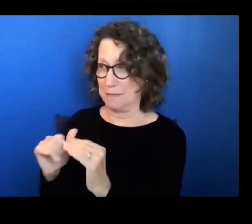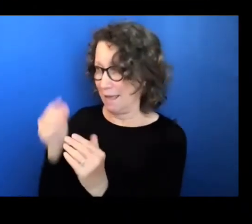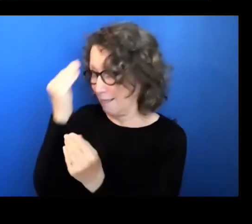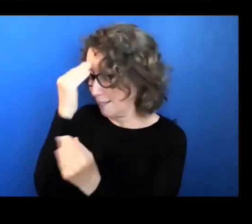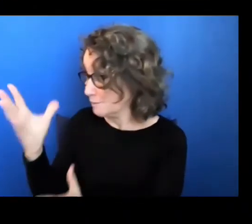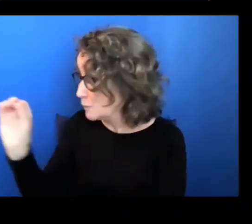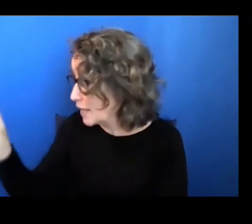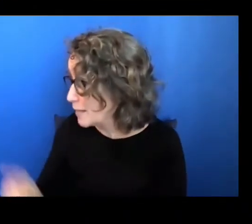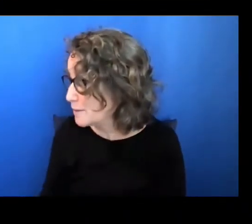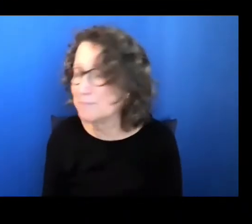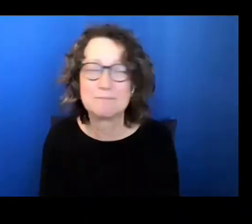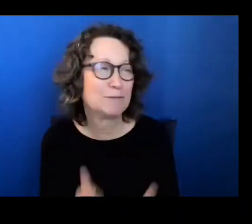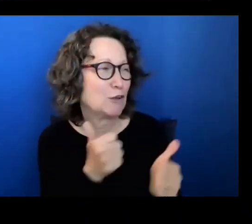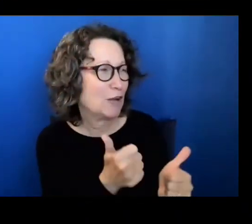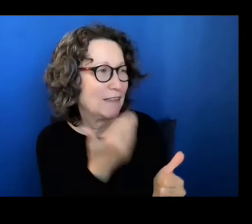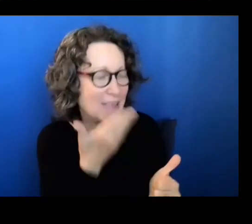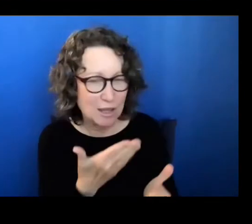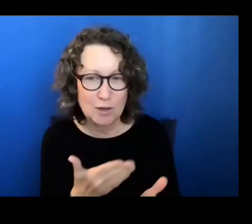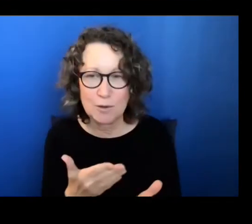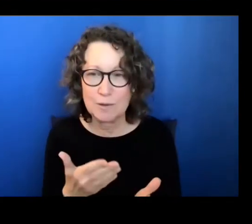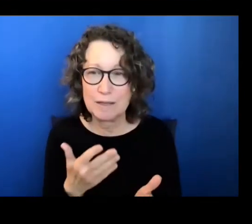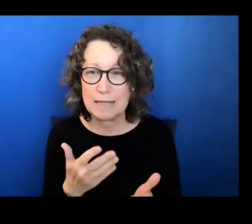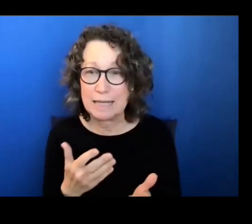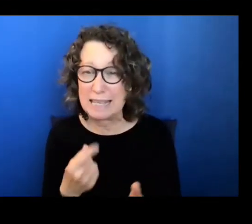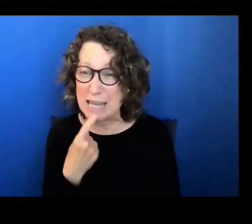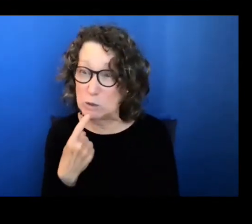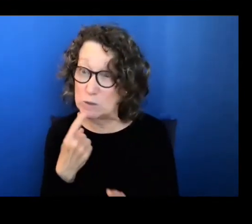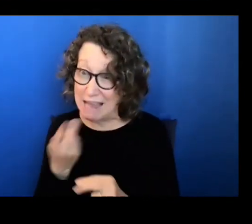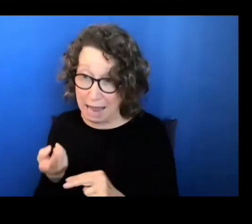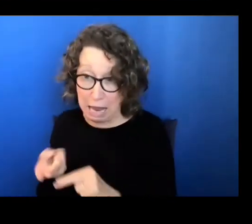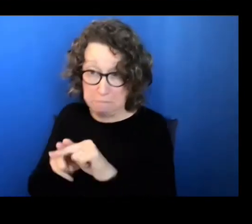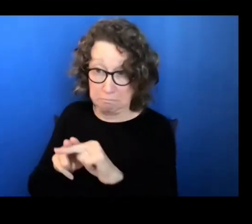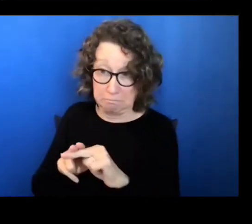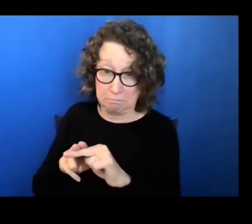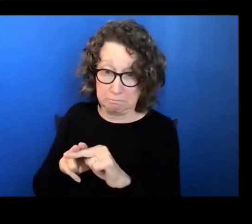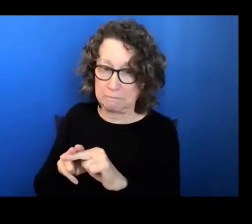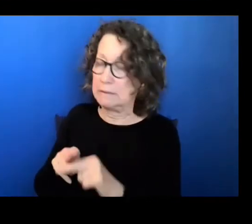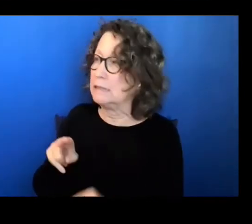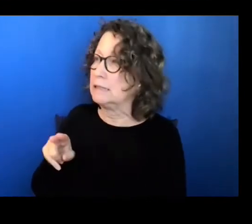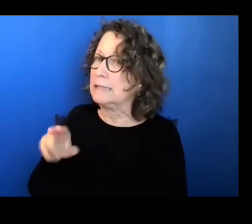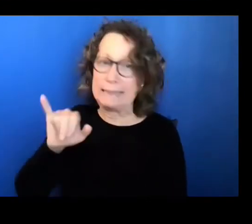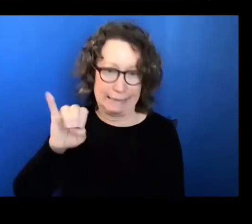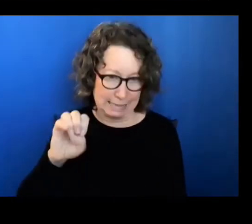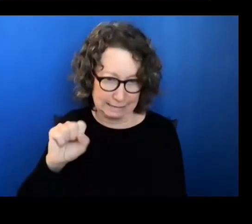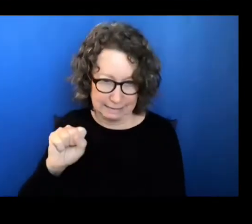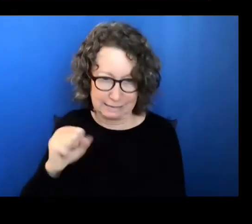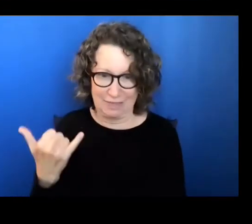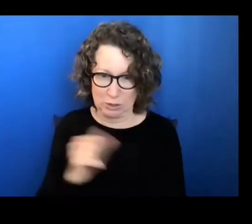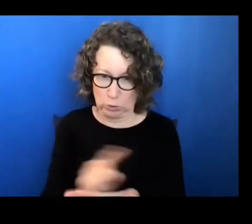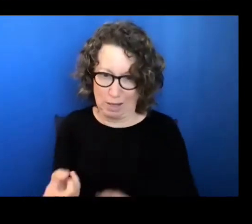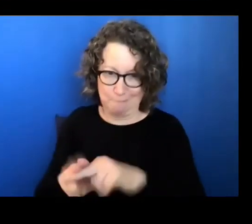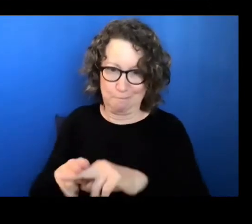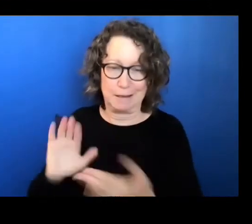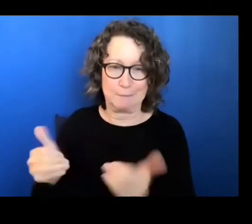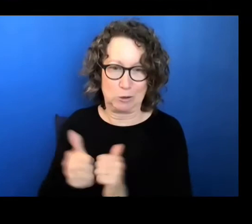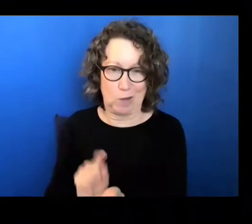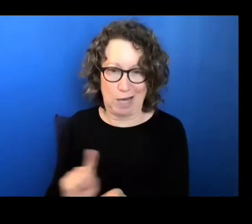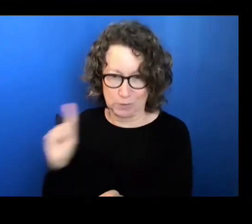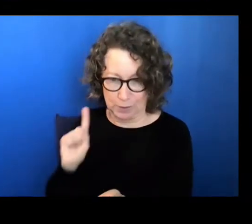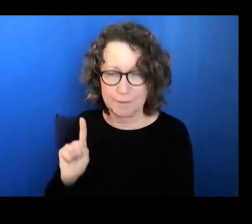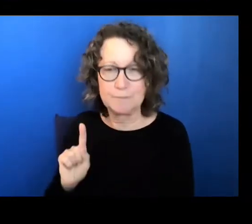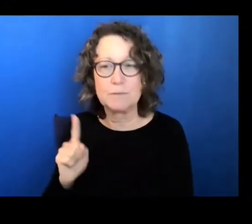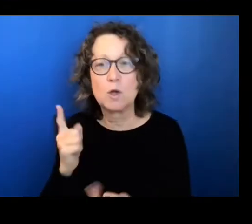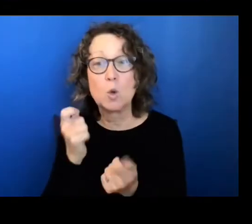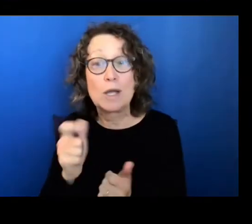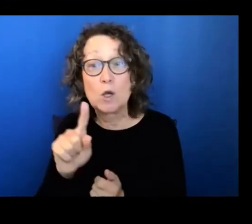Malaya. Okay, that'd be great. Can you say for certain that it did increase that? It did increase. Okay, great. And then one other